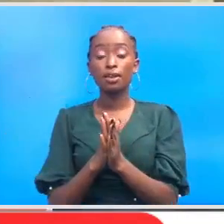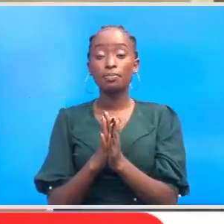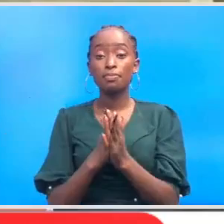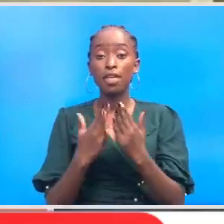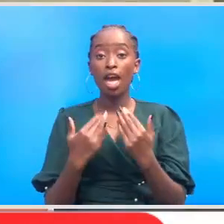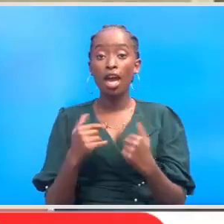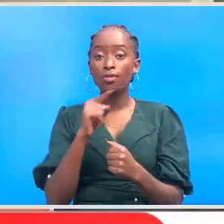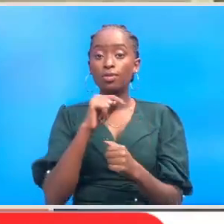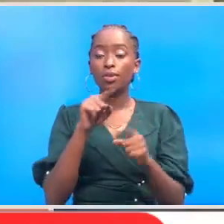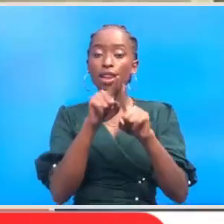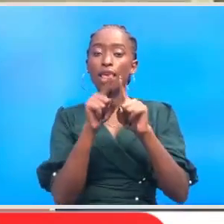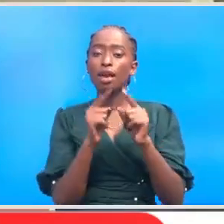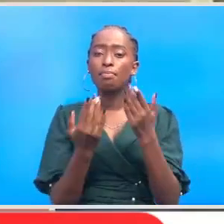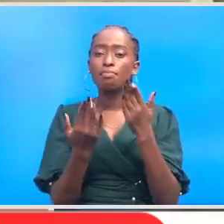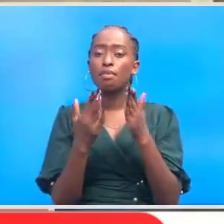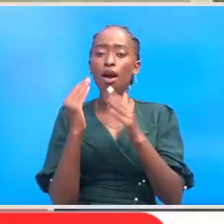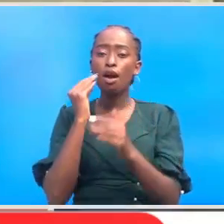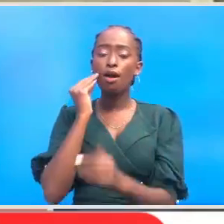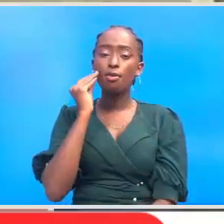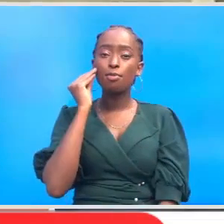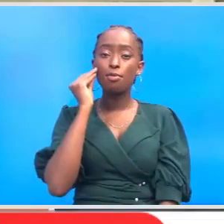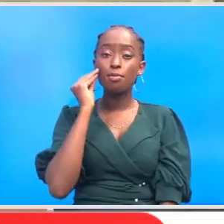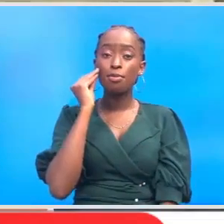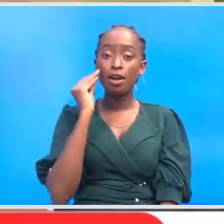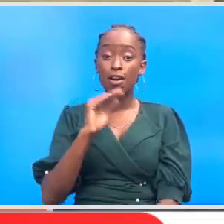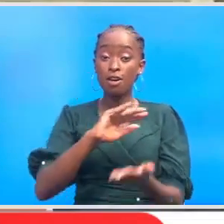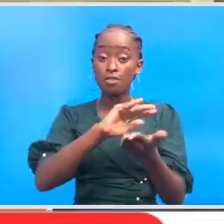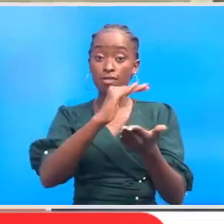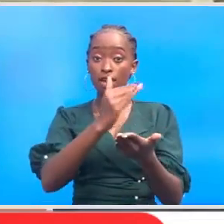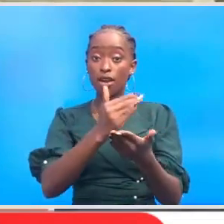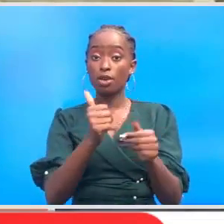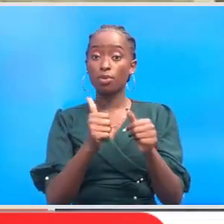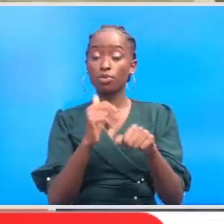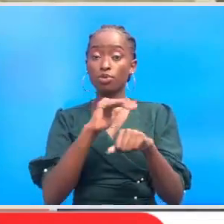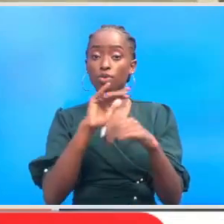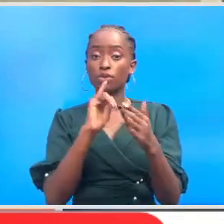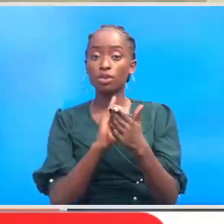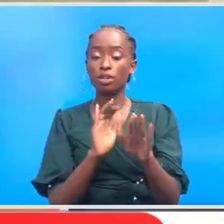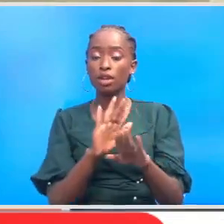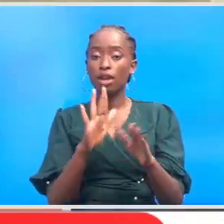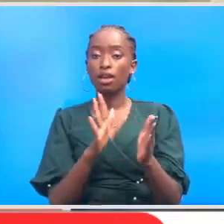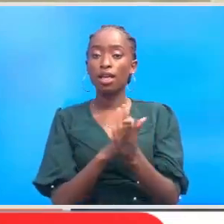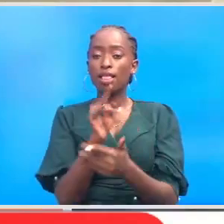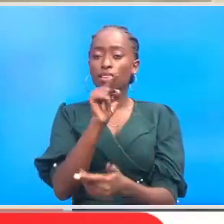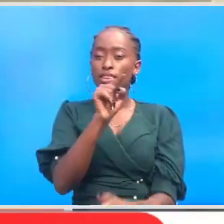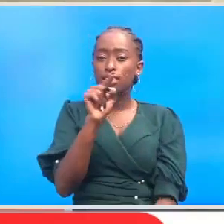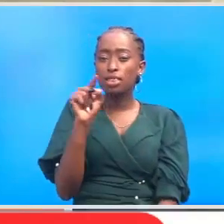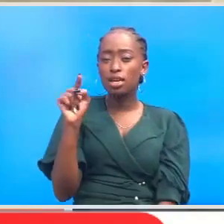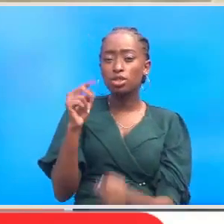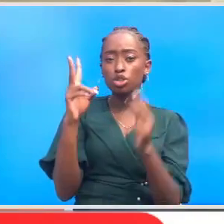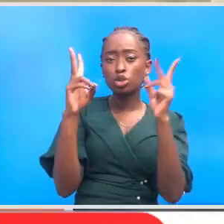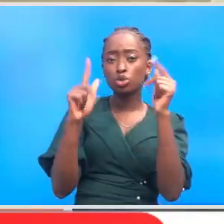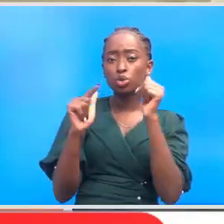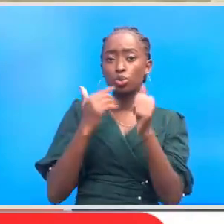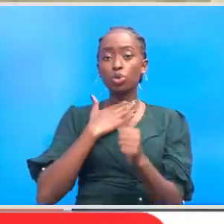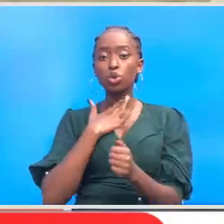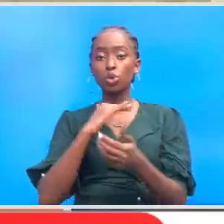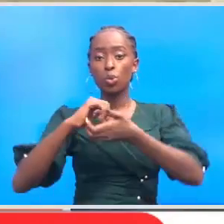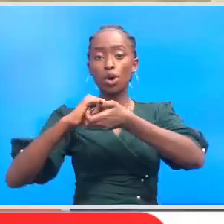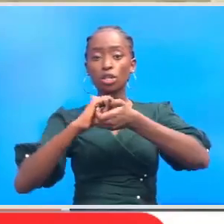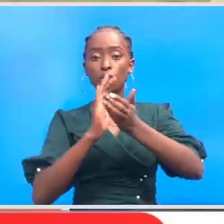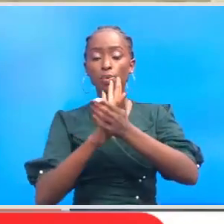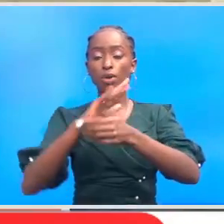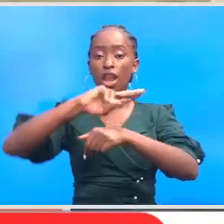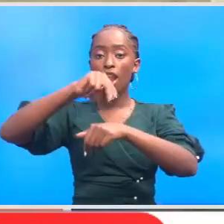something like the housing fund, which is also falls within that ambit. And it's those issues that we want to engage the National Treasury further